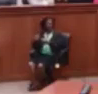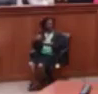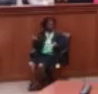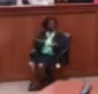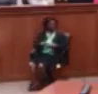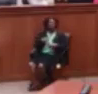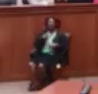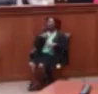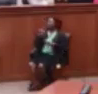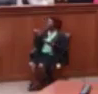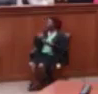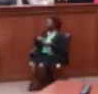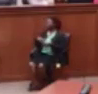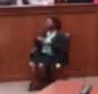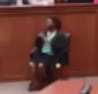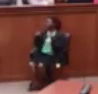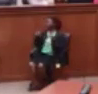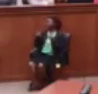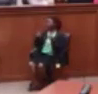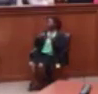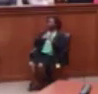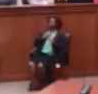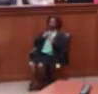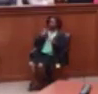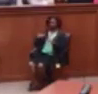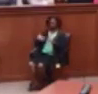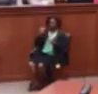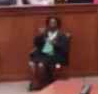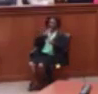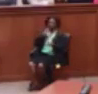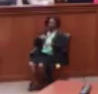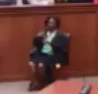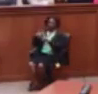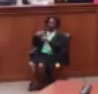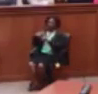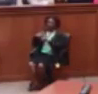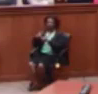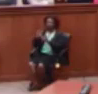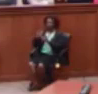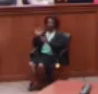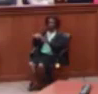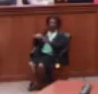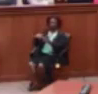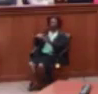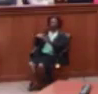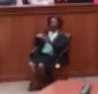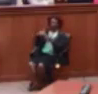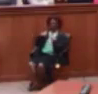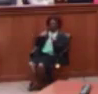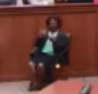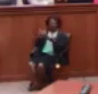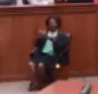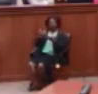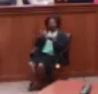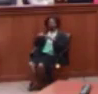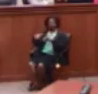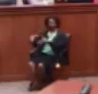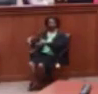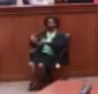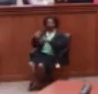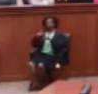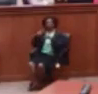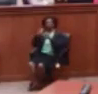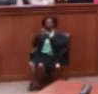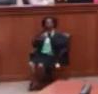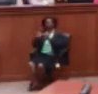statewide has responded so positively to this entire initiative. And as Mr. Davis was talking about, there are pockets in different parts of the